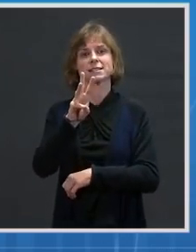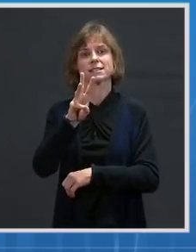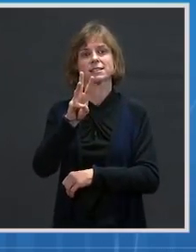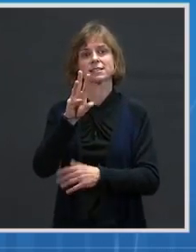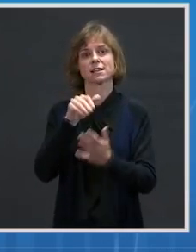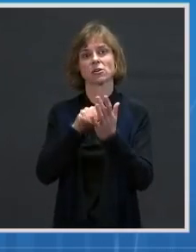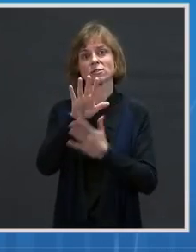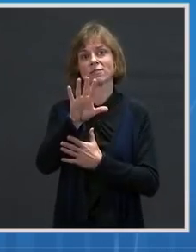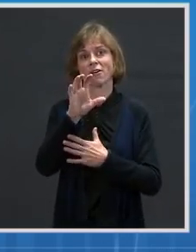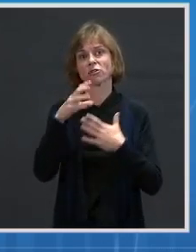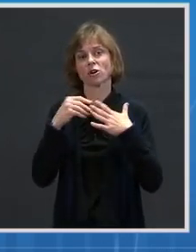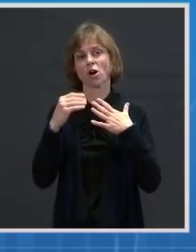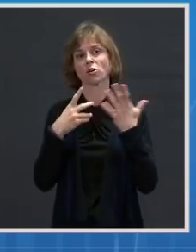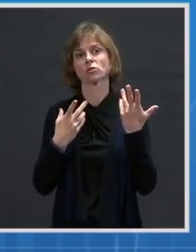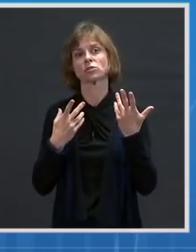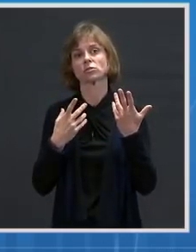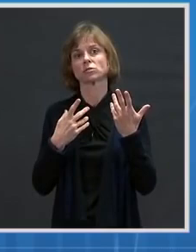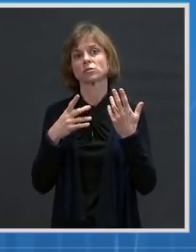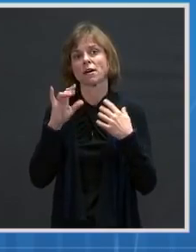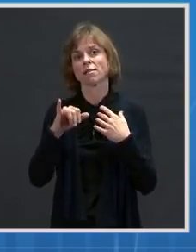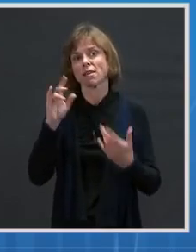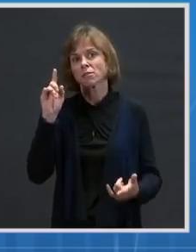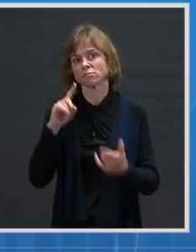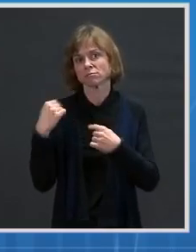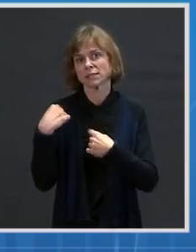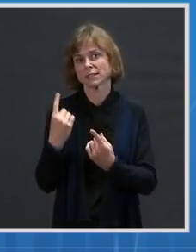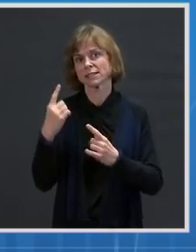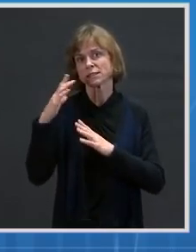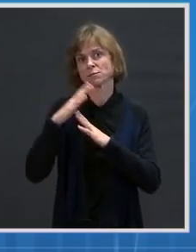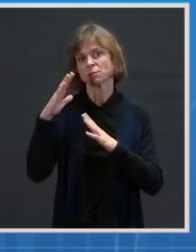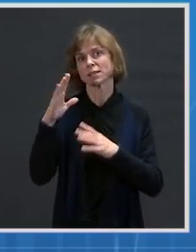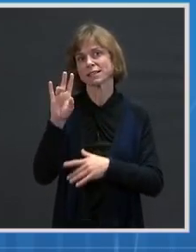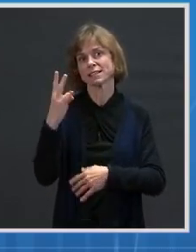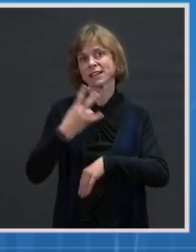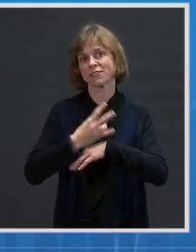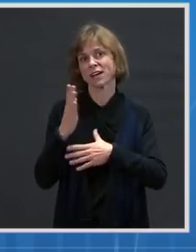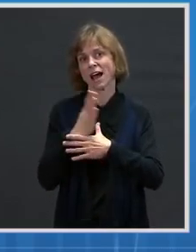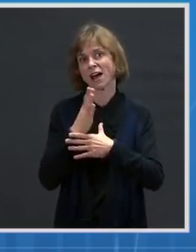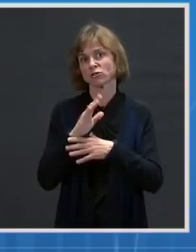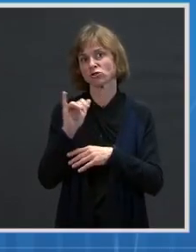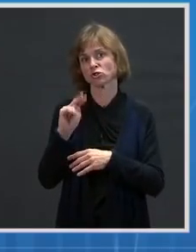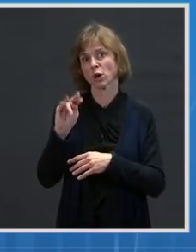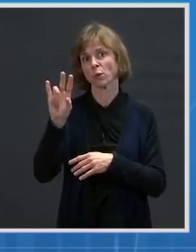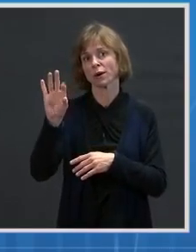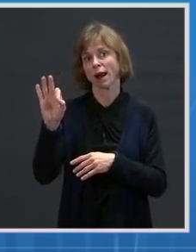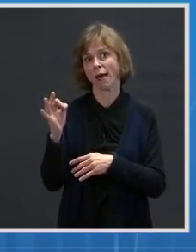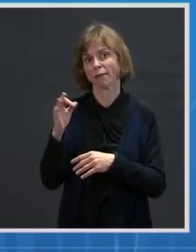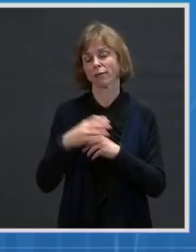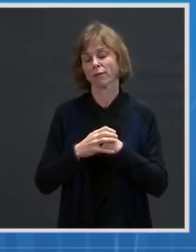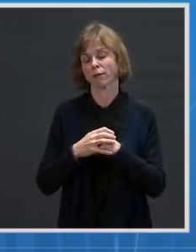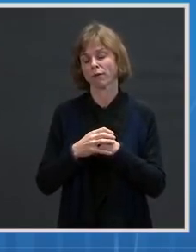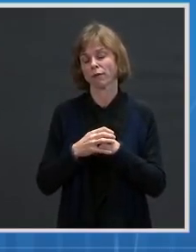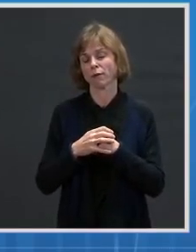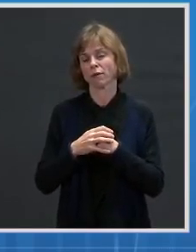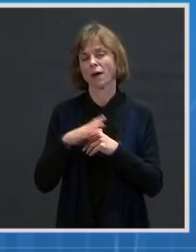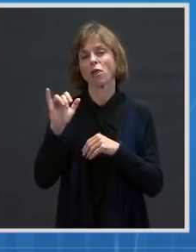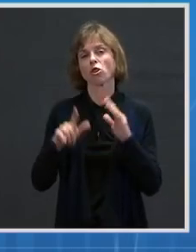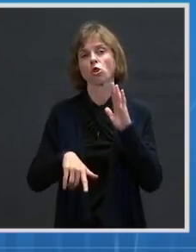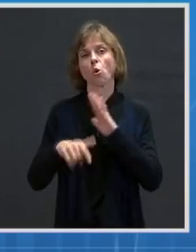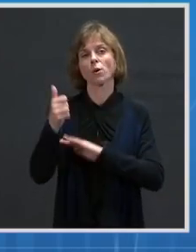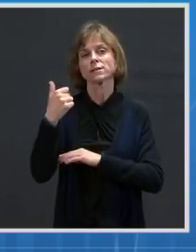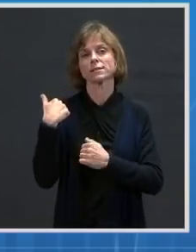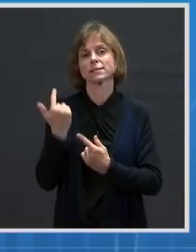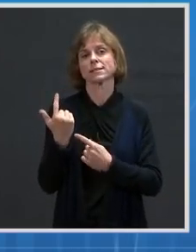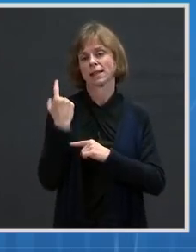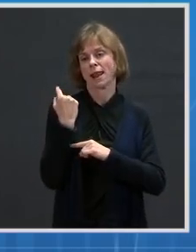decline since the peak 7-day average on January 9th. The lowest the 7-day average in the hospital admissions since last